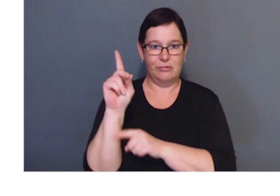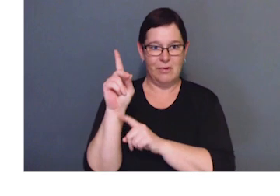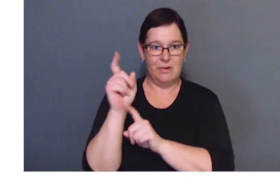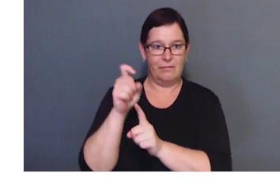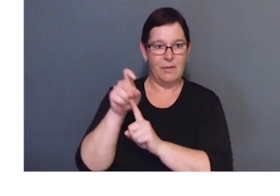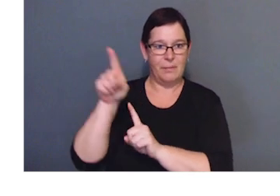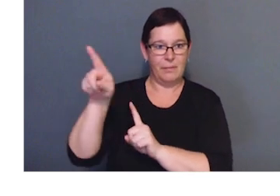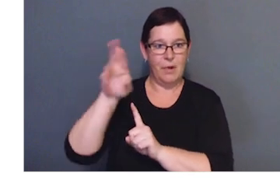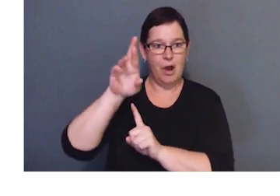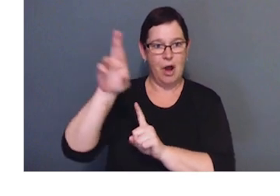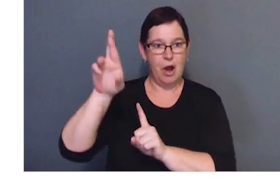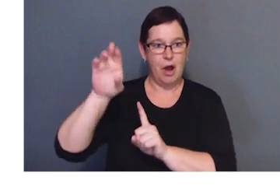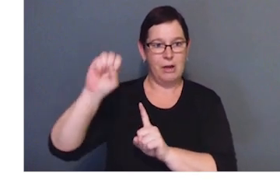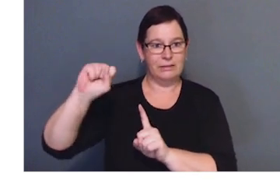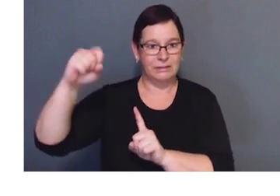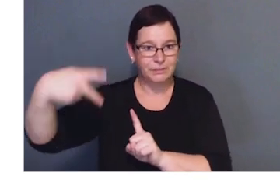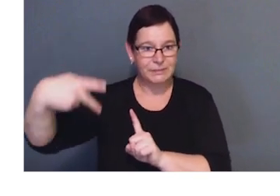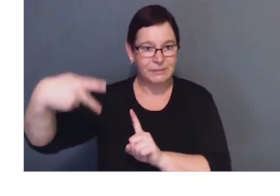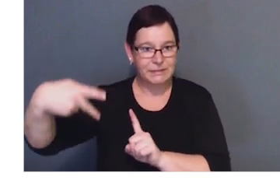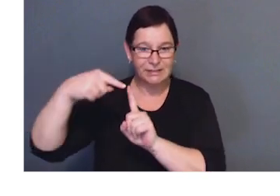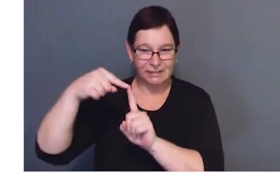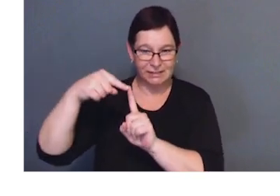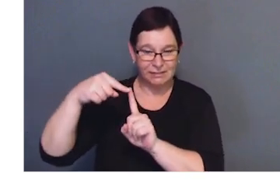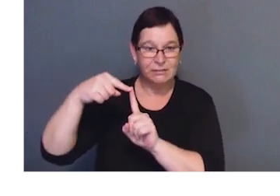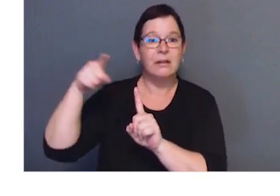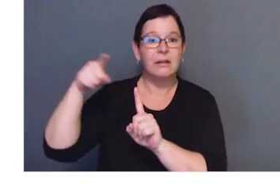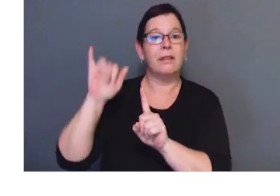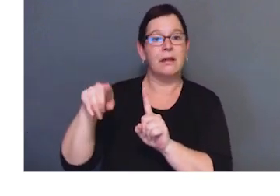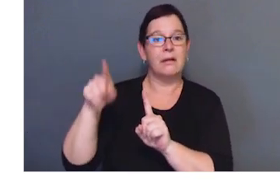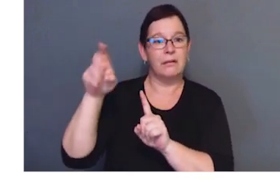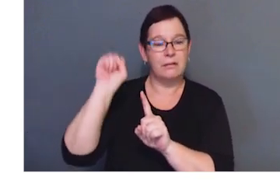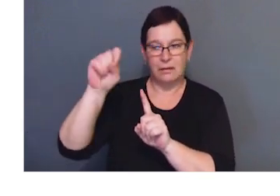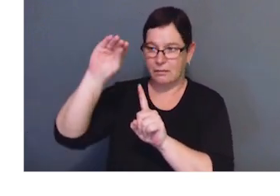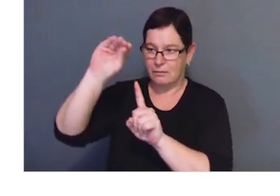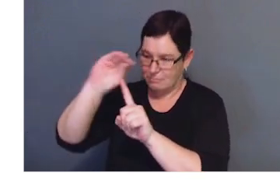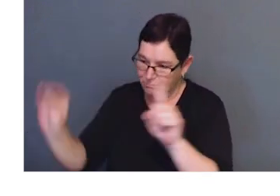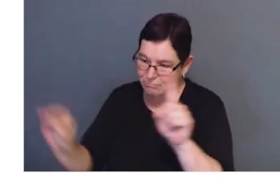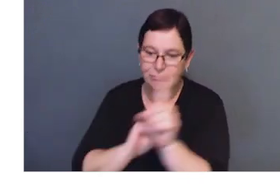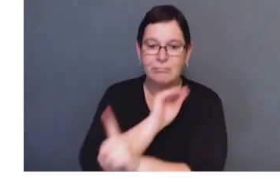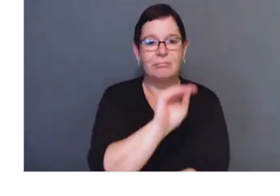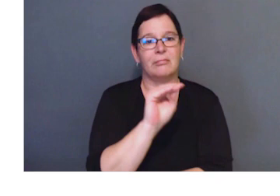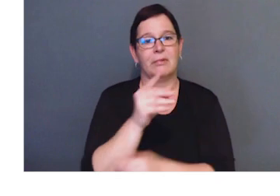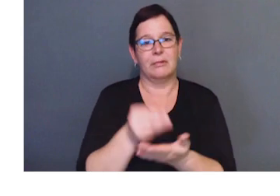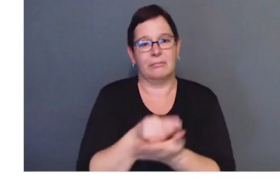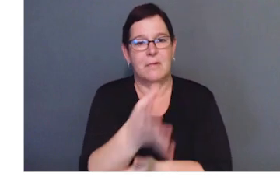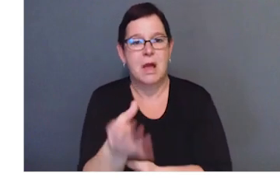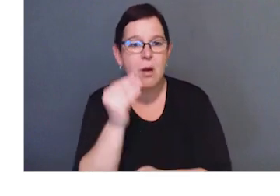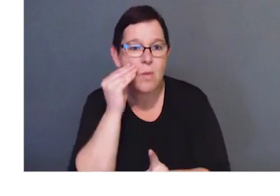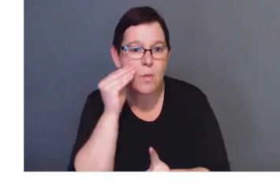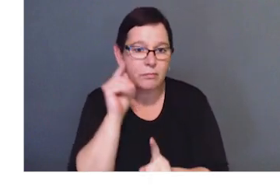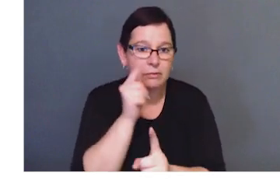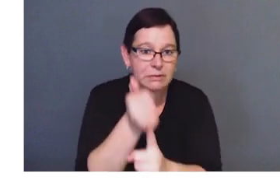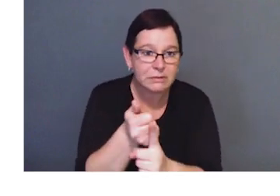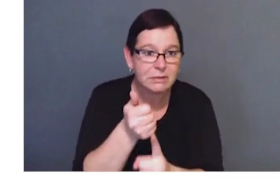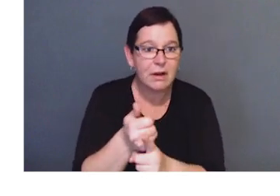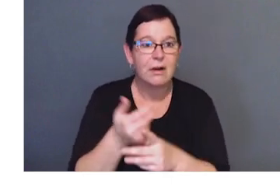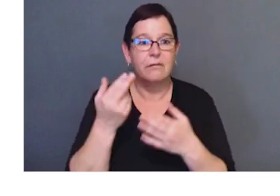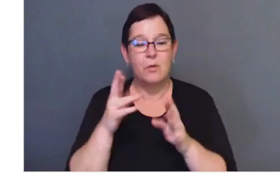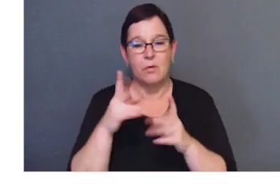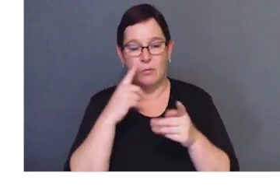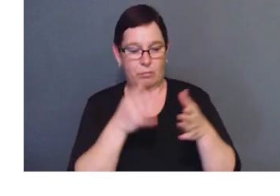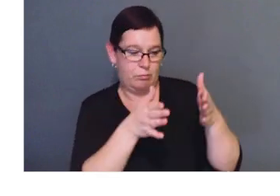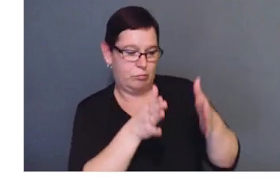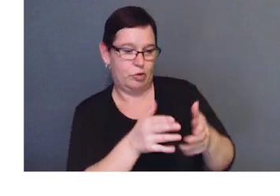home for yourself or for a related person with a disability. This plan allows you to pay back the